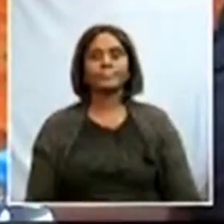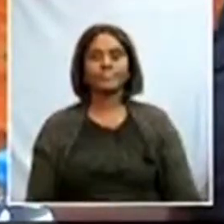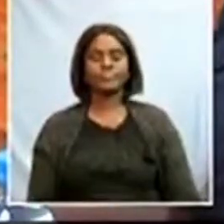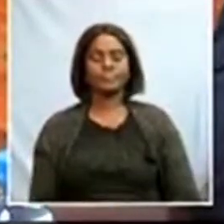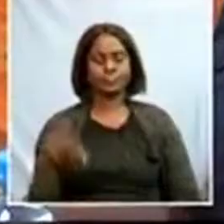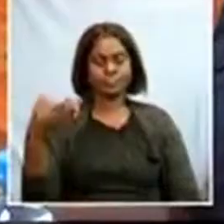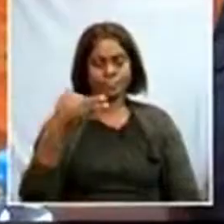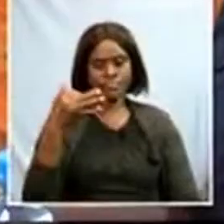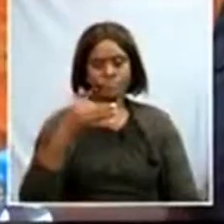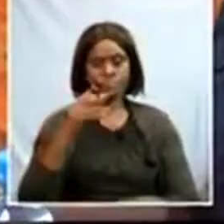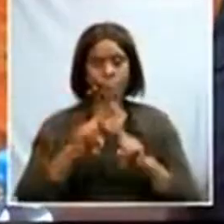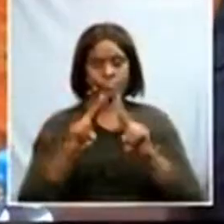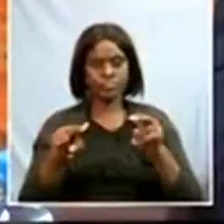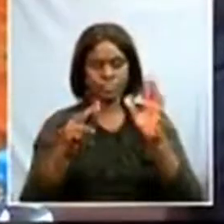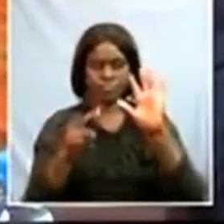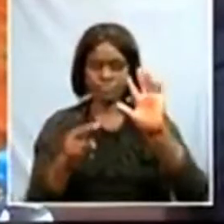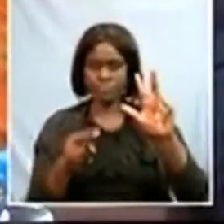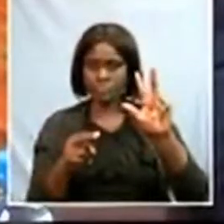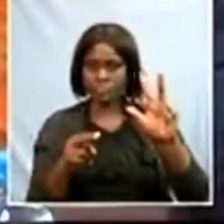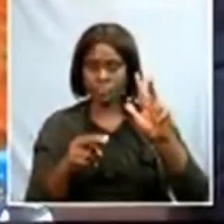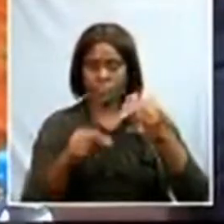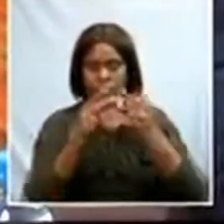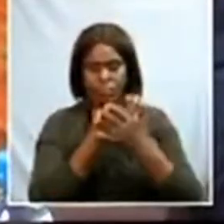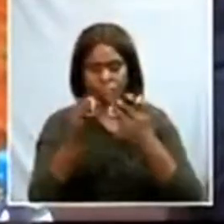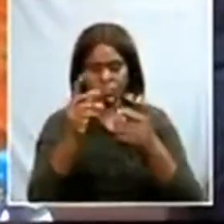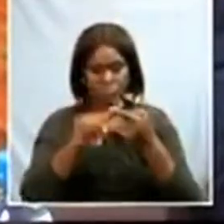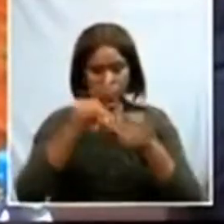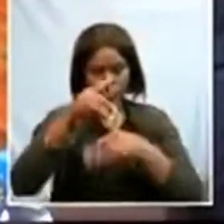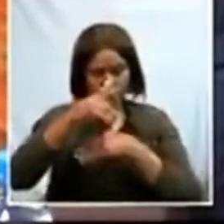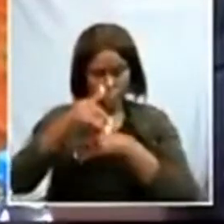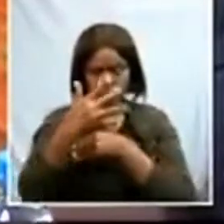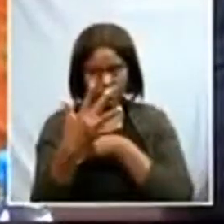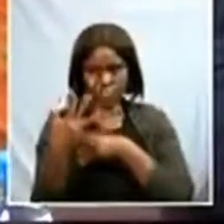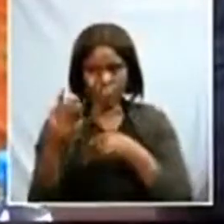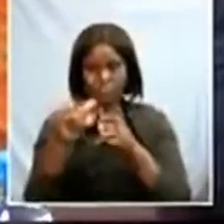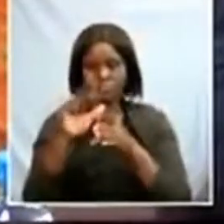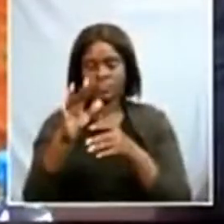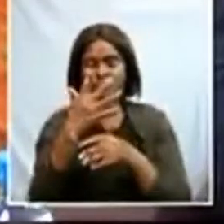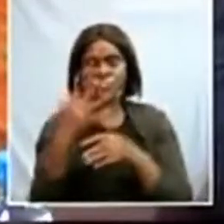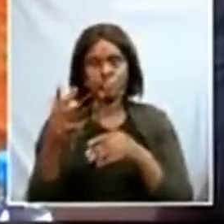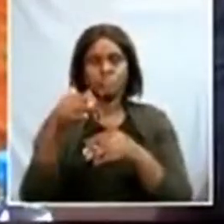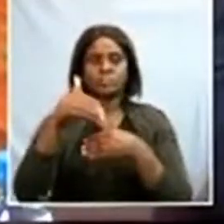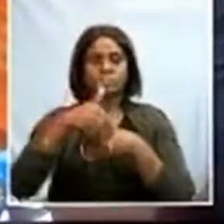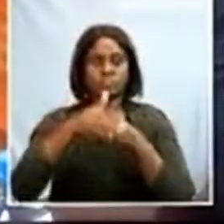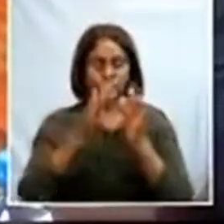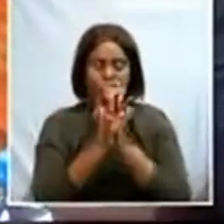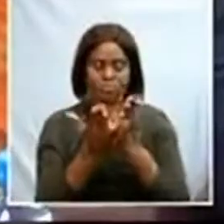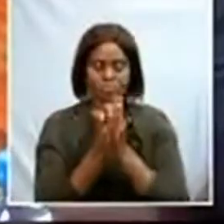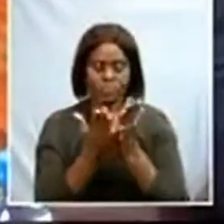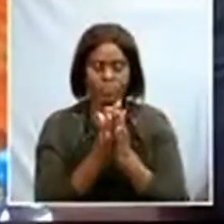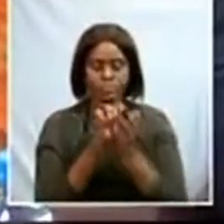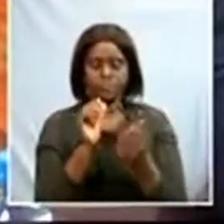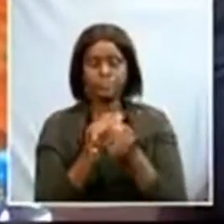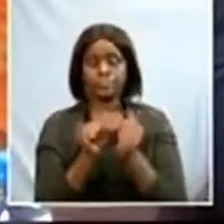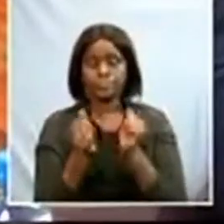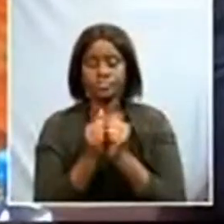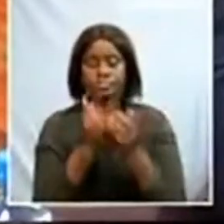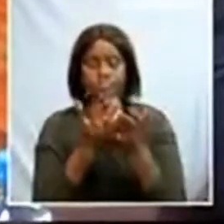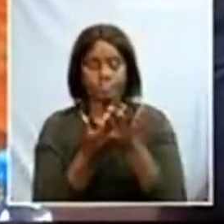F, Chair, Part 3, failure to register assets in the asset register. Cause of